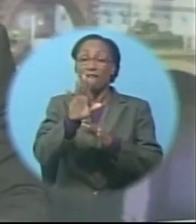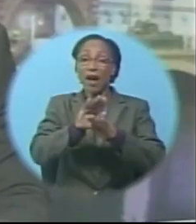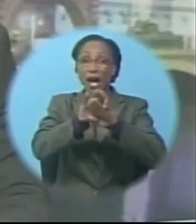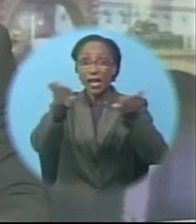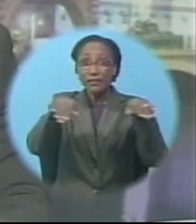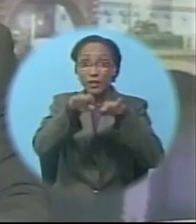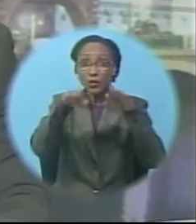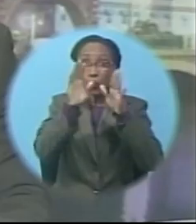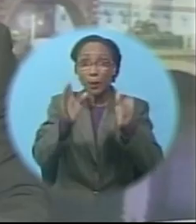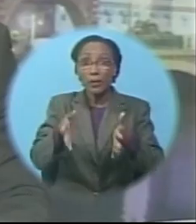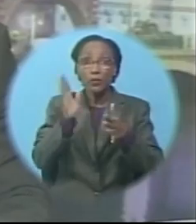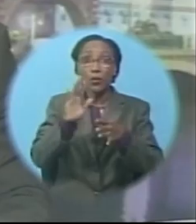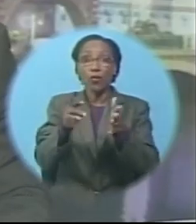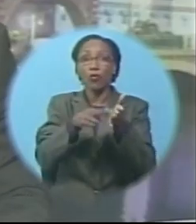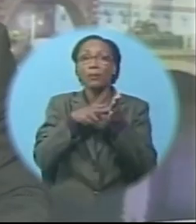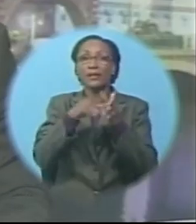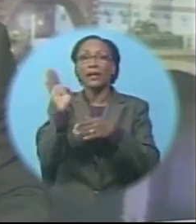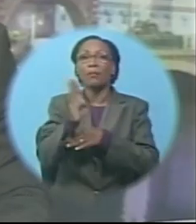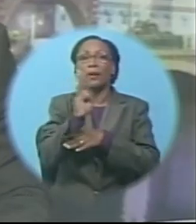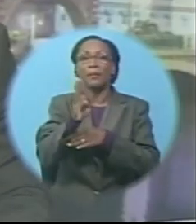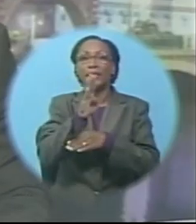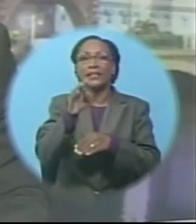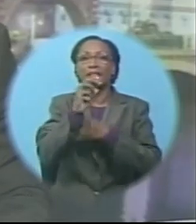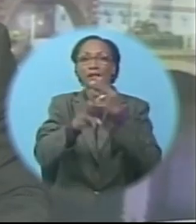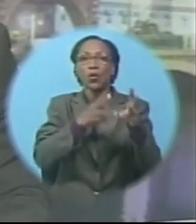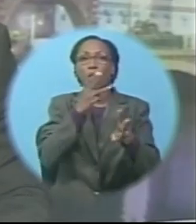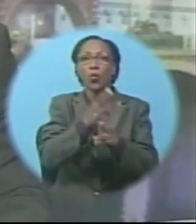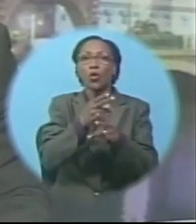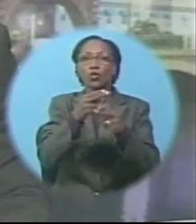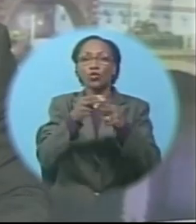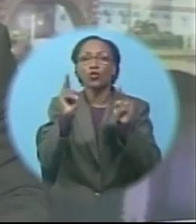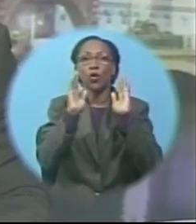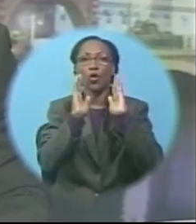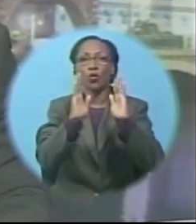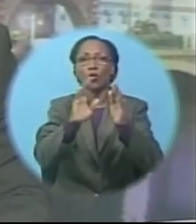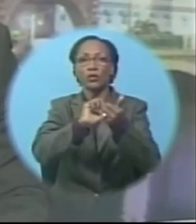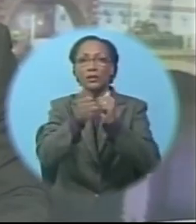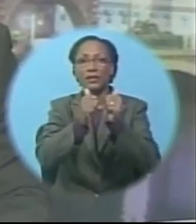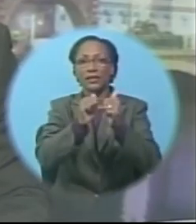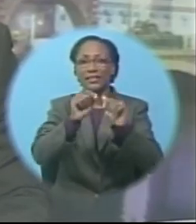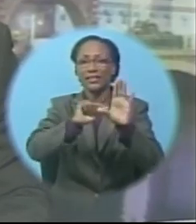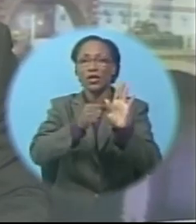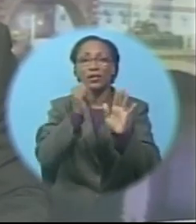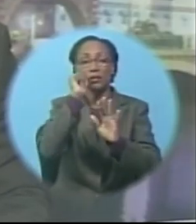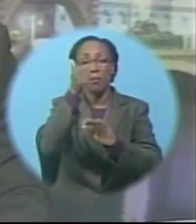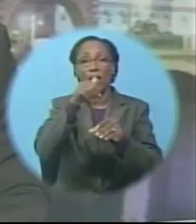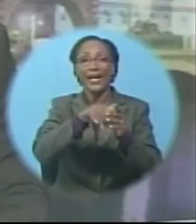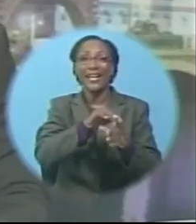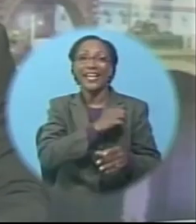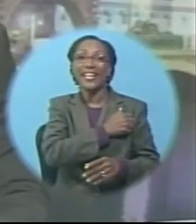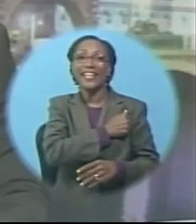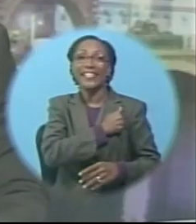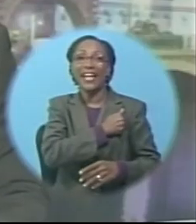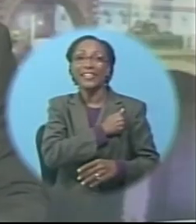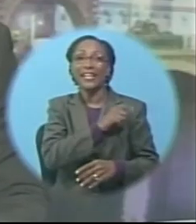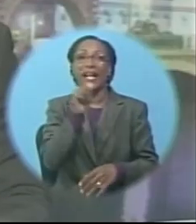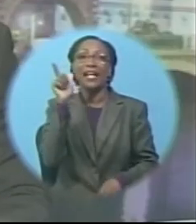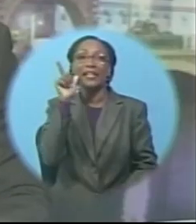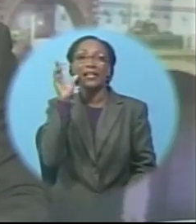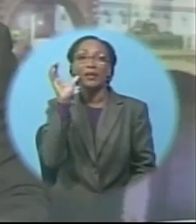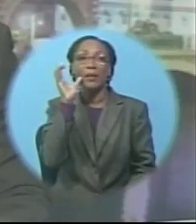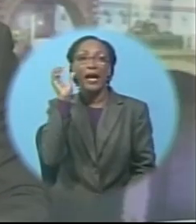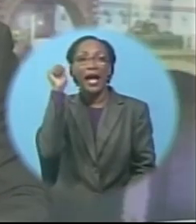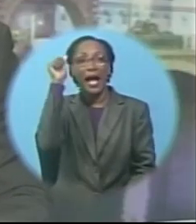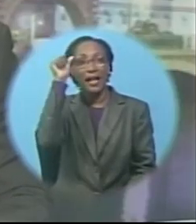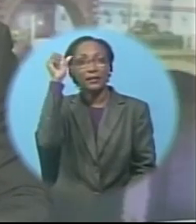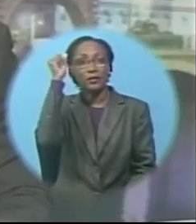Well, five swimmers will be representing Barbados at the World Short Course Championships ready to start tomorrow in Canada. These are Lani Cabira, Alex Sobers,